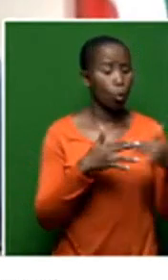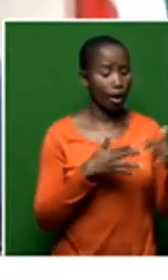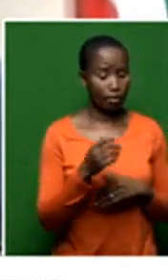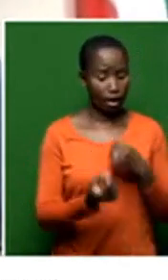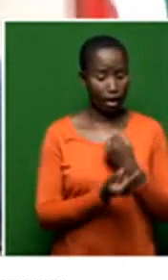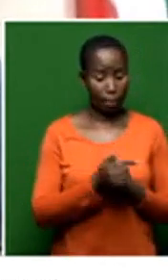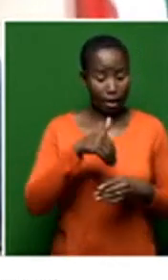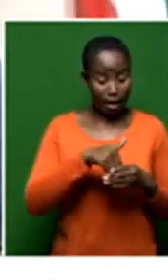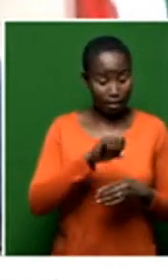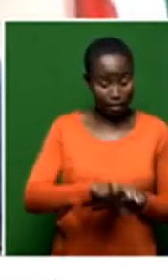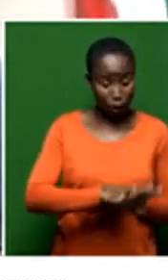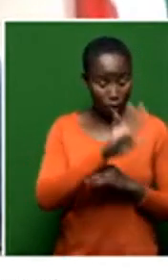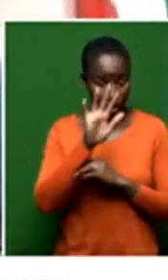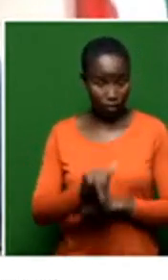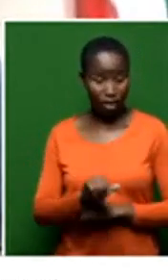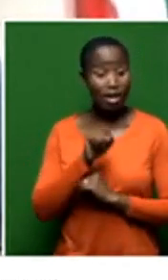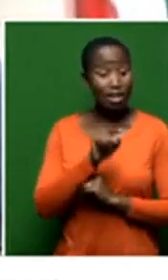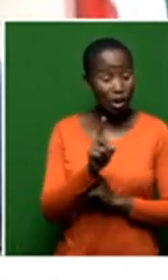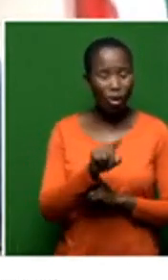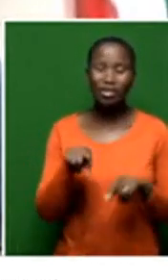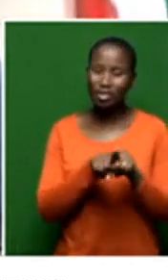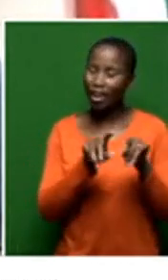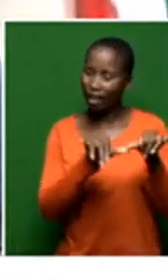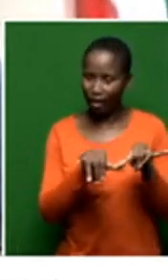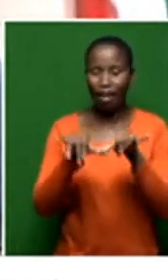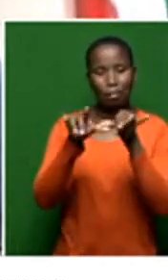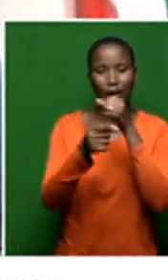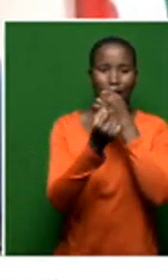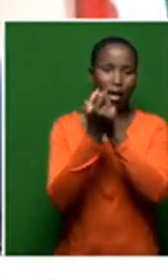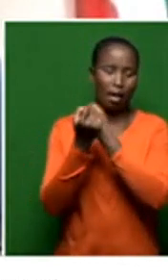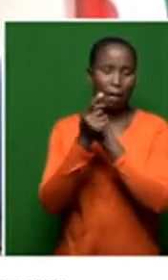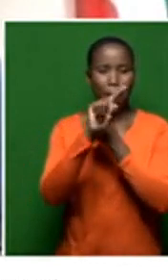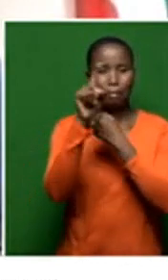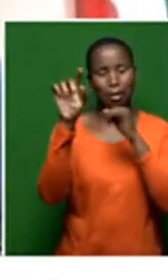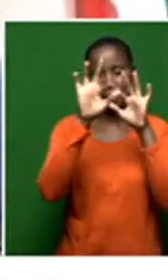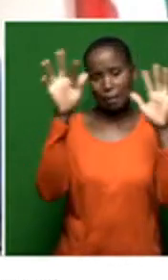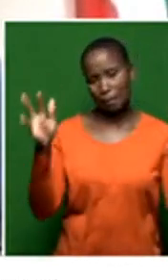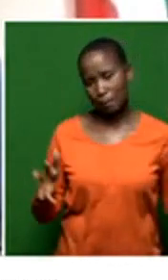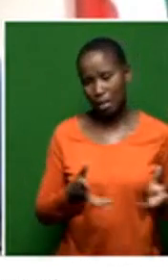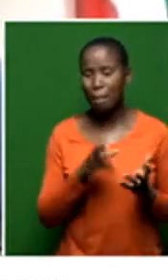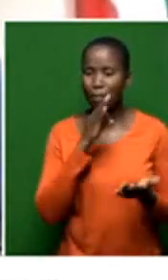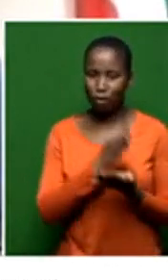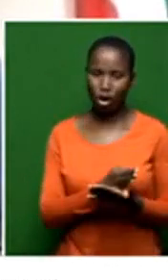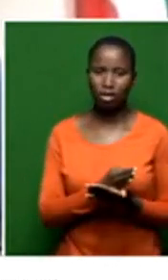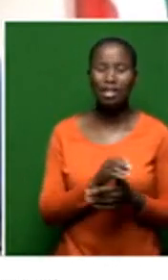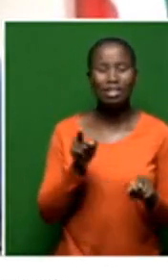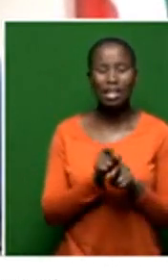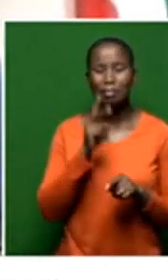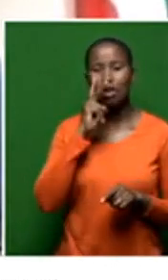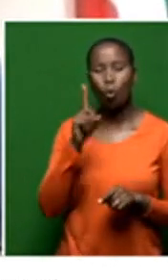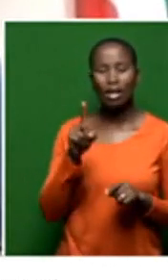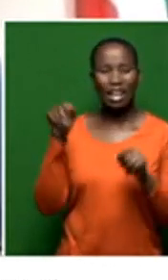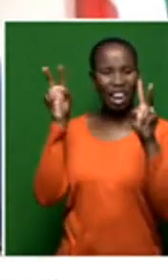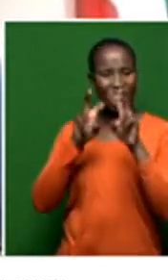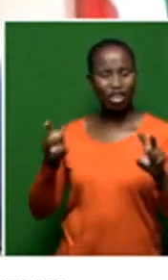South Africa of litigation is a global phenomenon. It is a fact. You can even look at the electricity energy regulator.